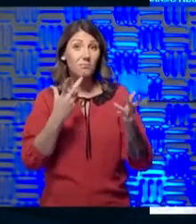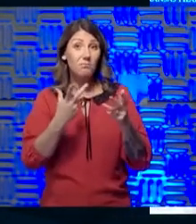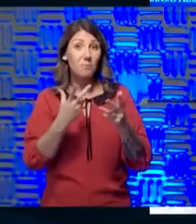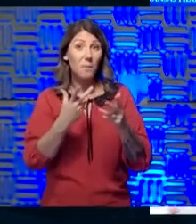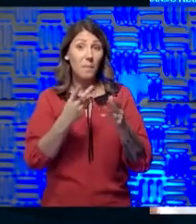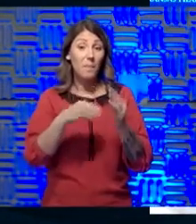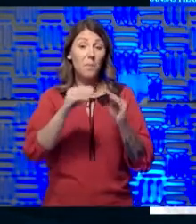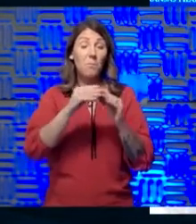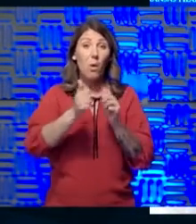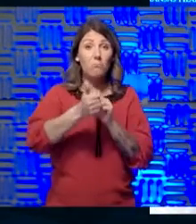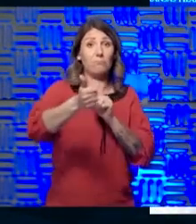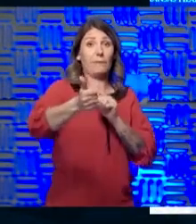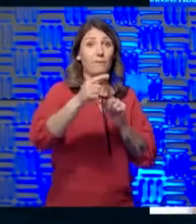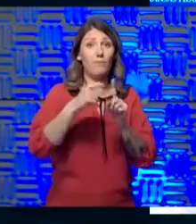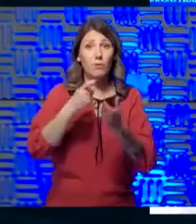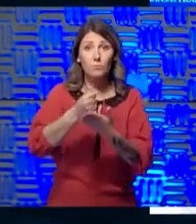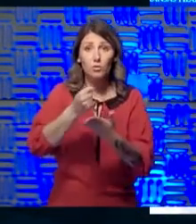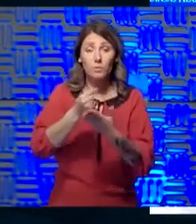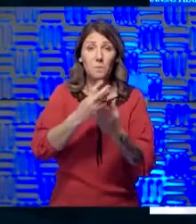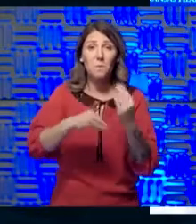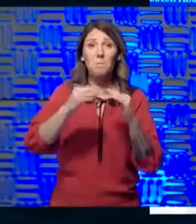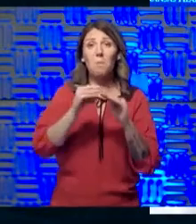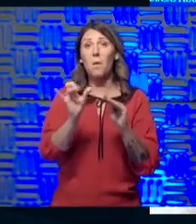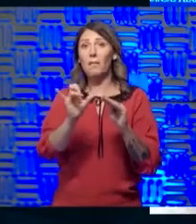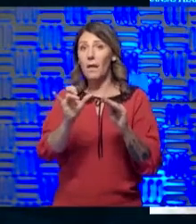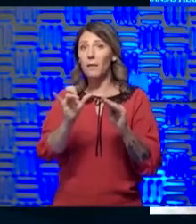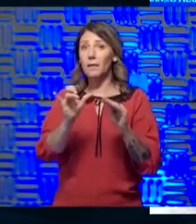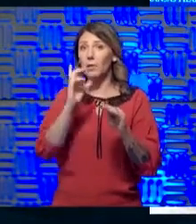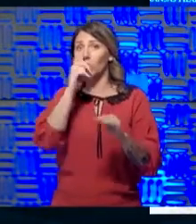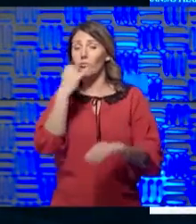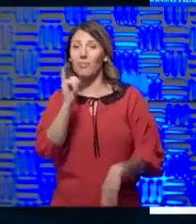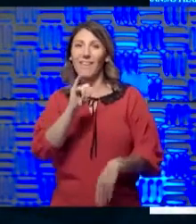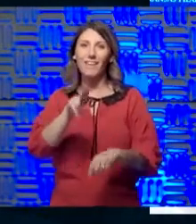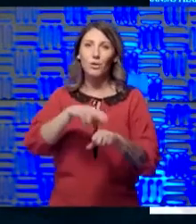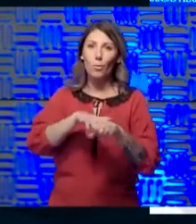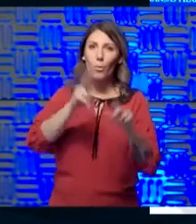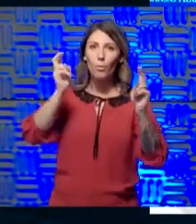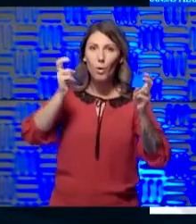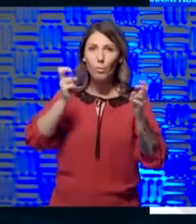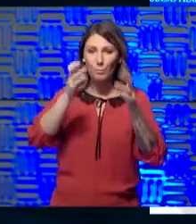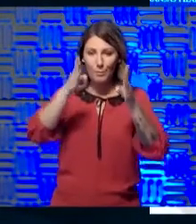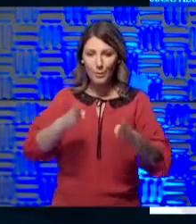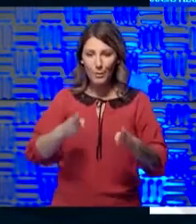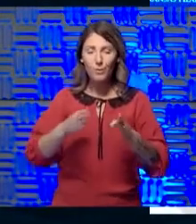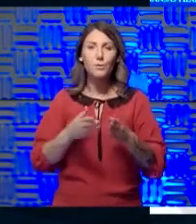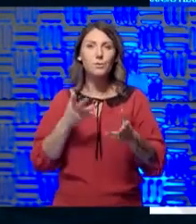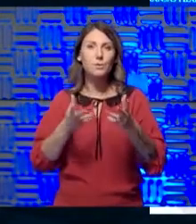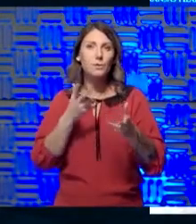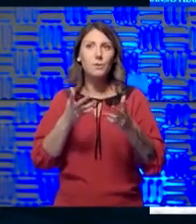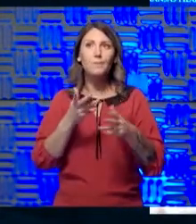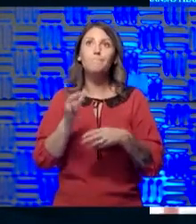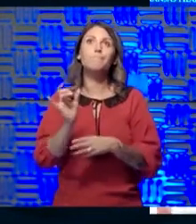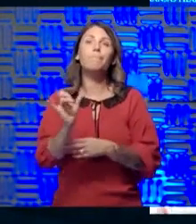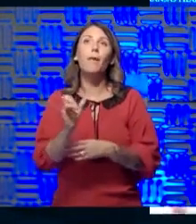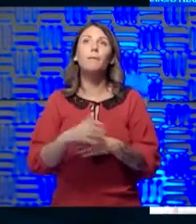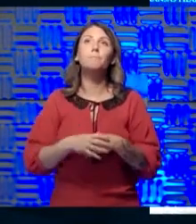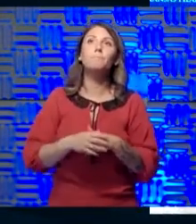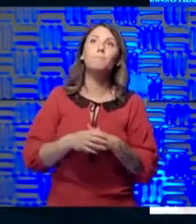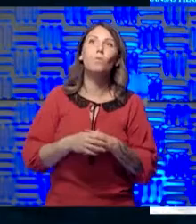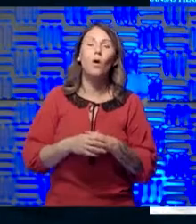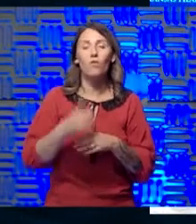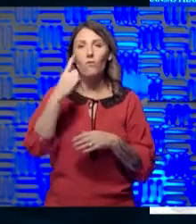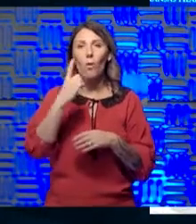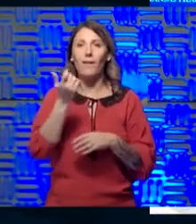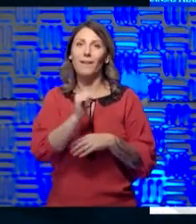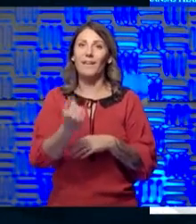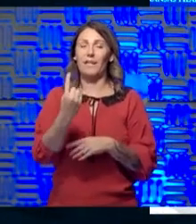out you are, the safer, the more likely you are to look like a normal person, such as if any of us are really